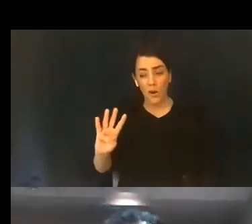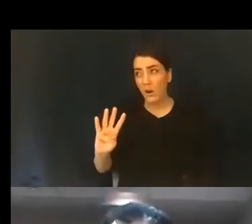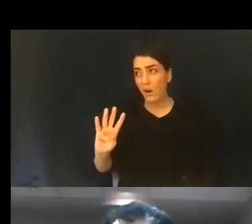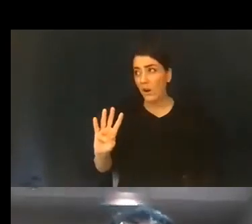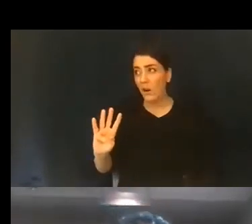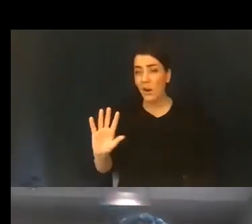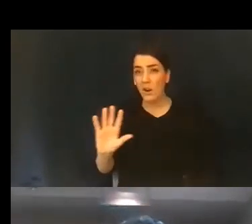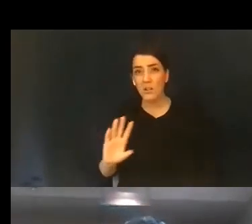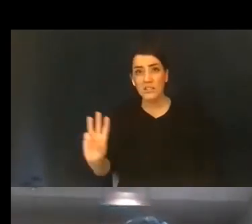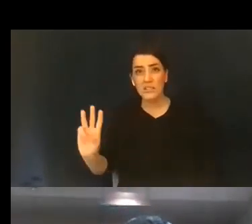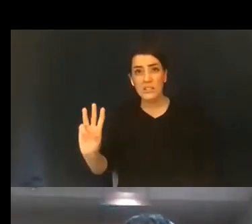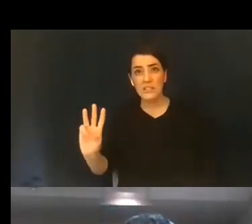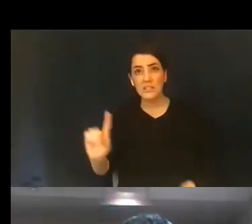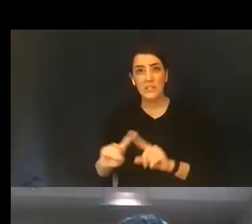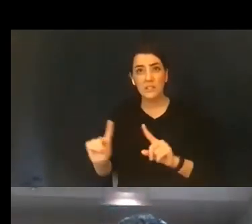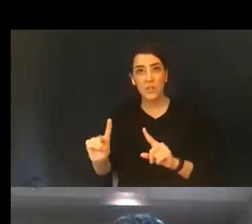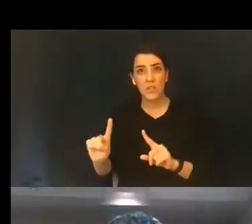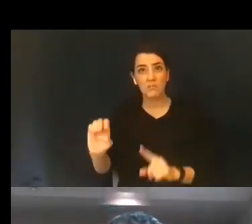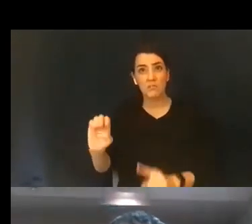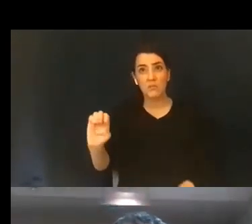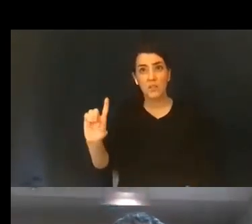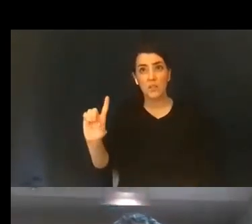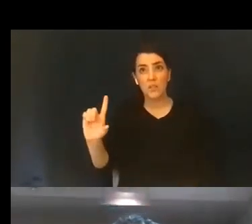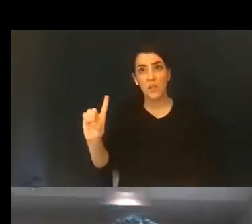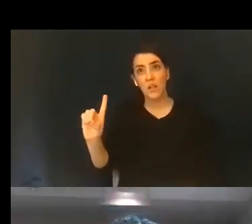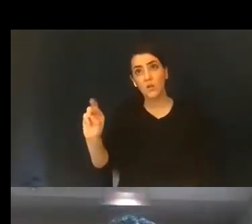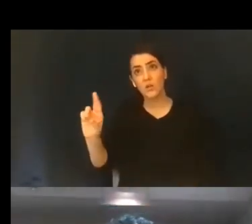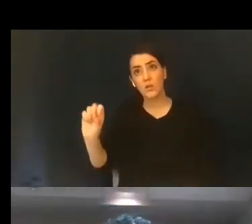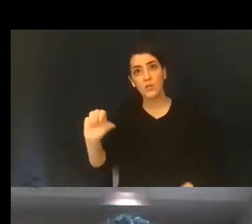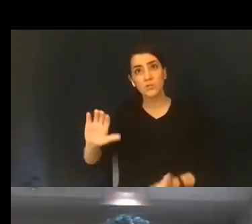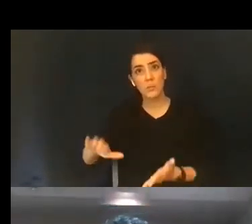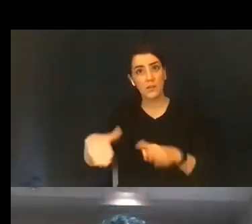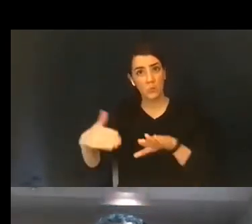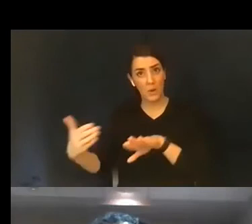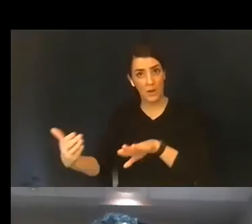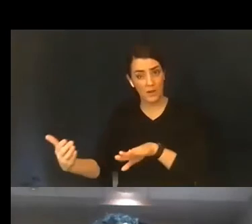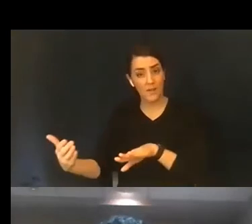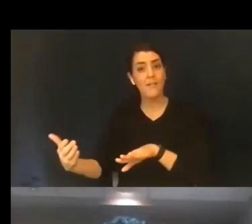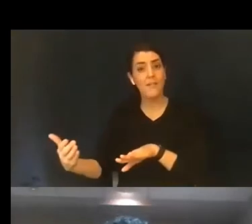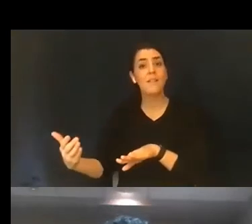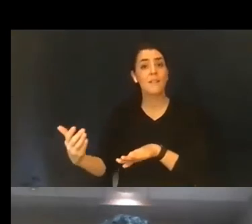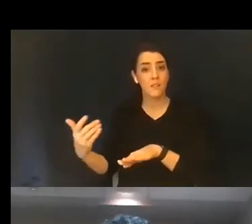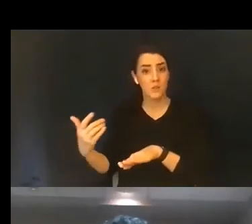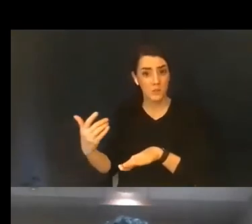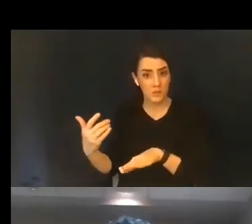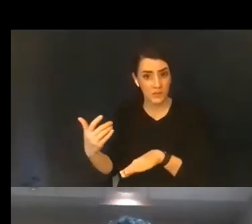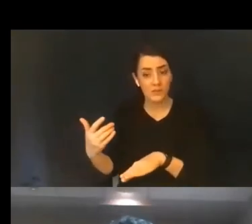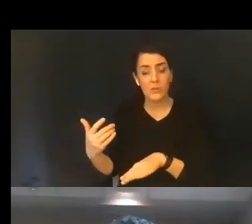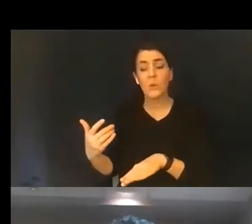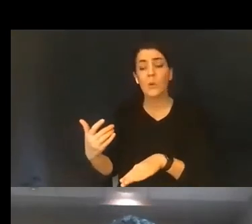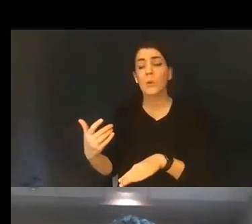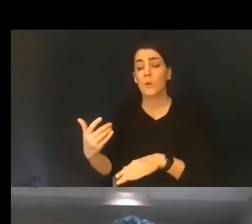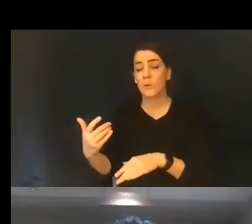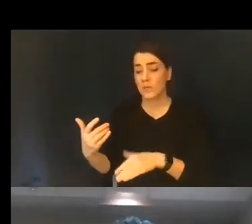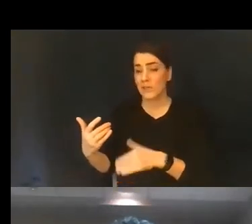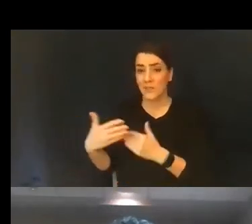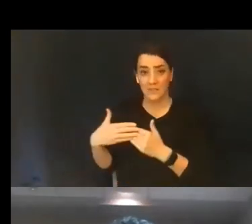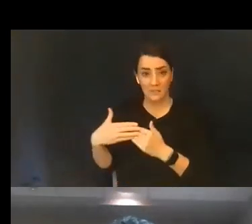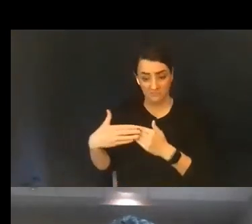next 10 years, or maybe even the next 7 years, we'll probably lose about 90% of our elders who